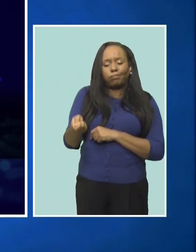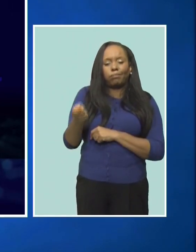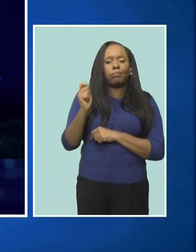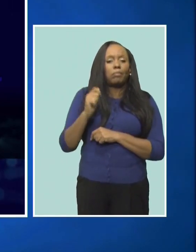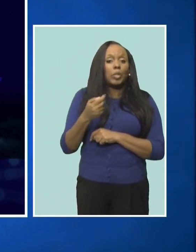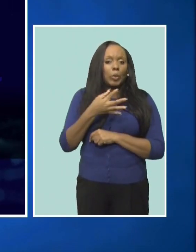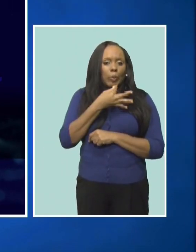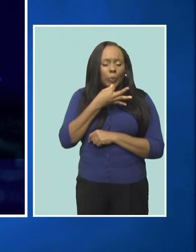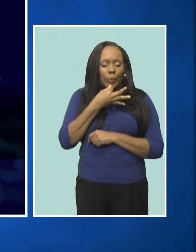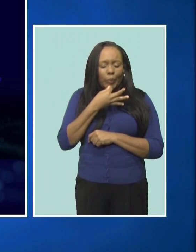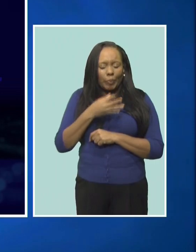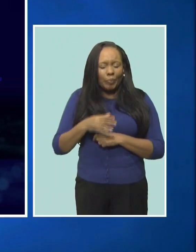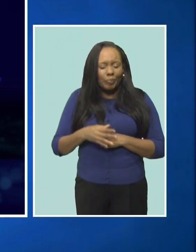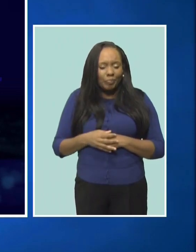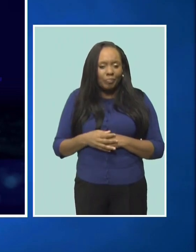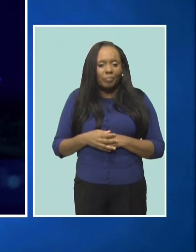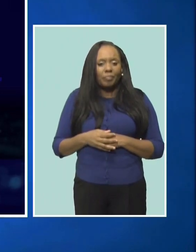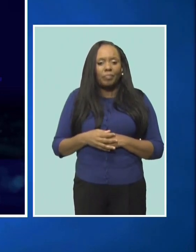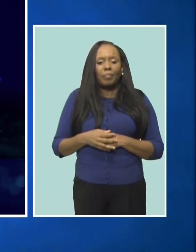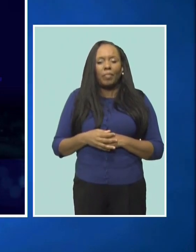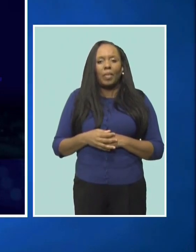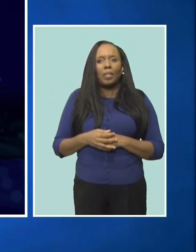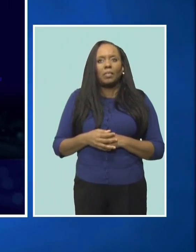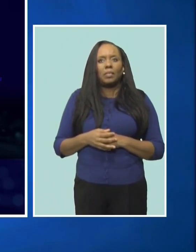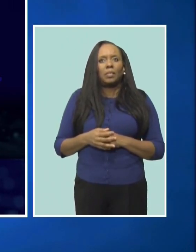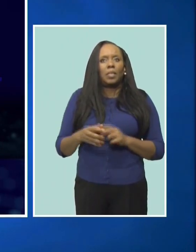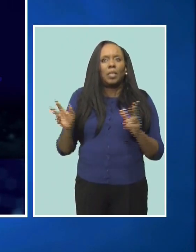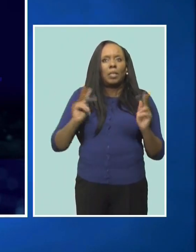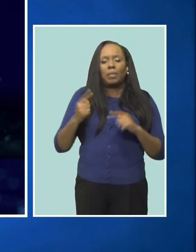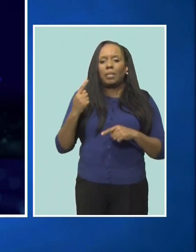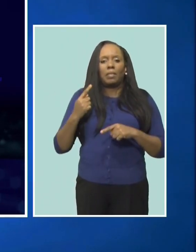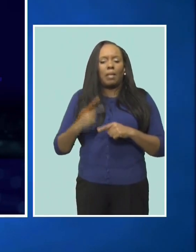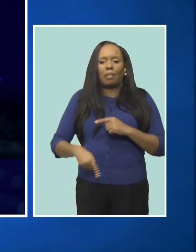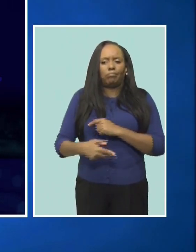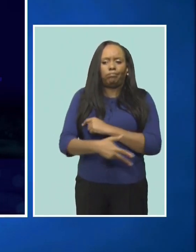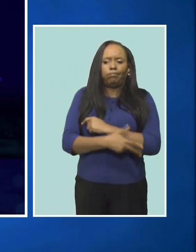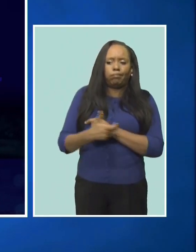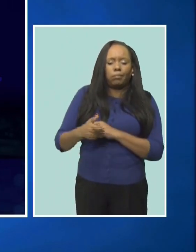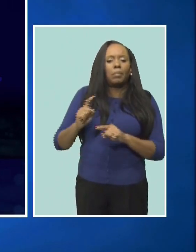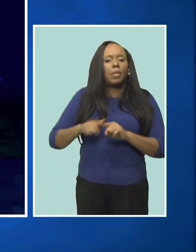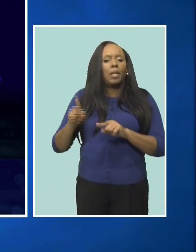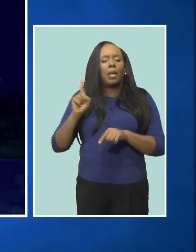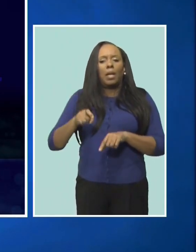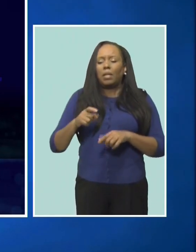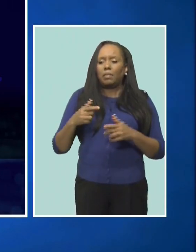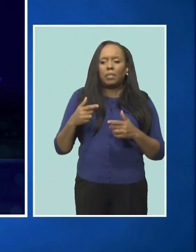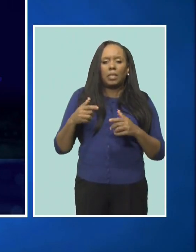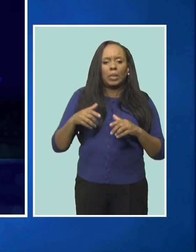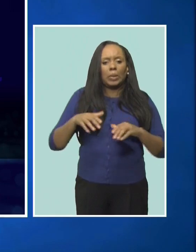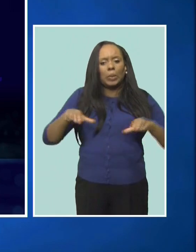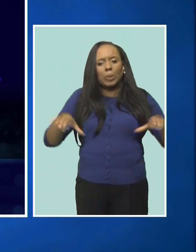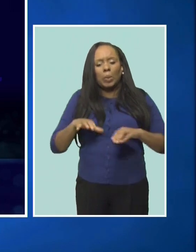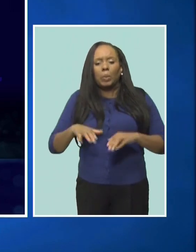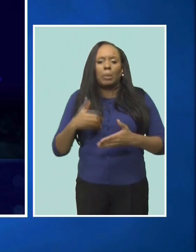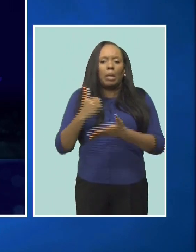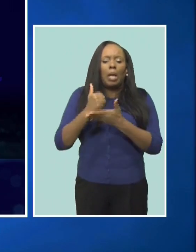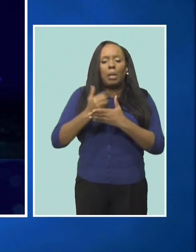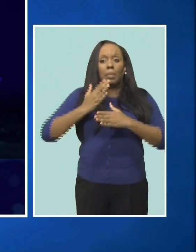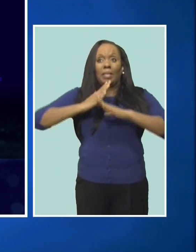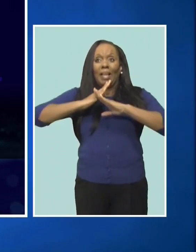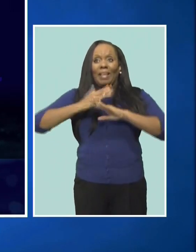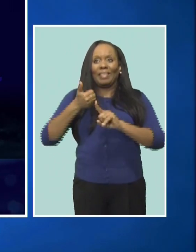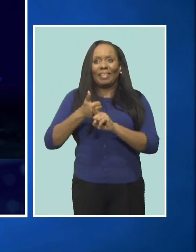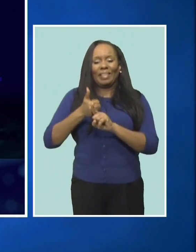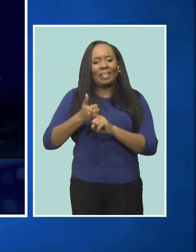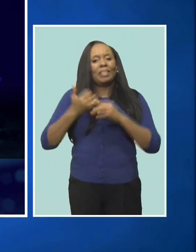the feeling to take people's money. But we have to work with what we have with now to try to